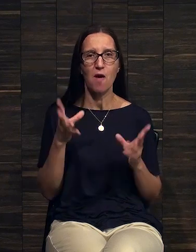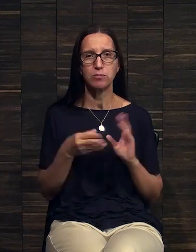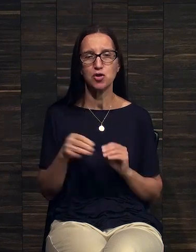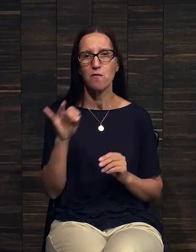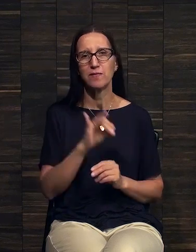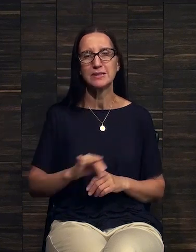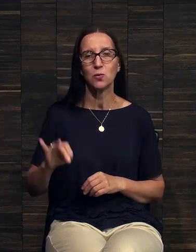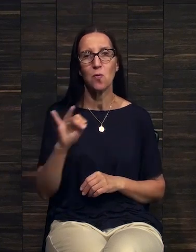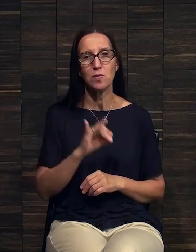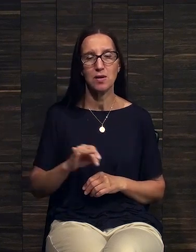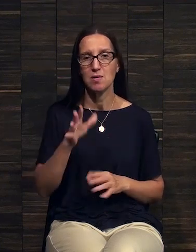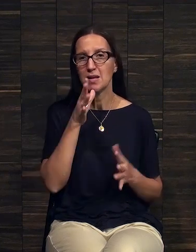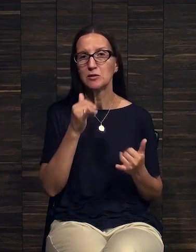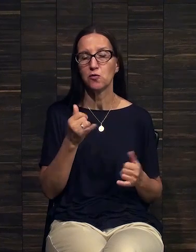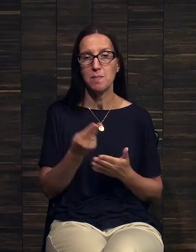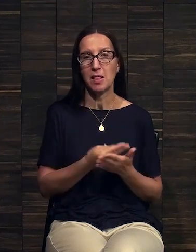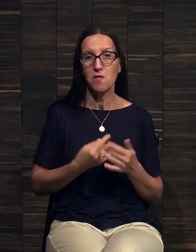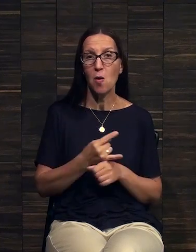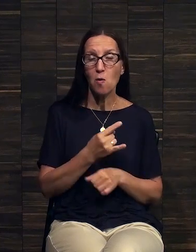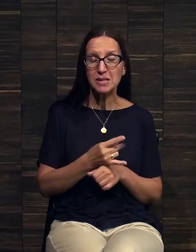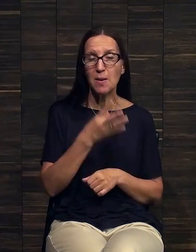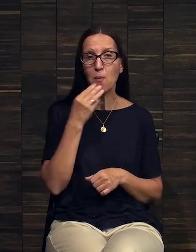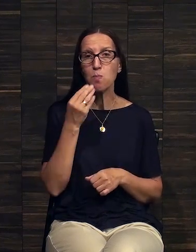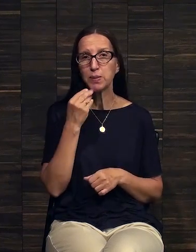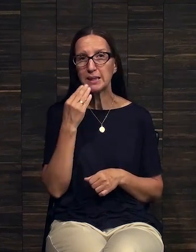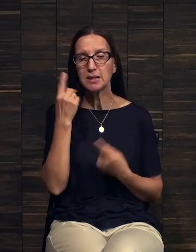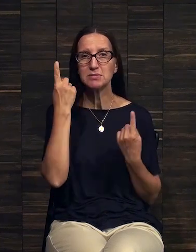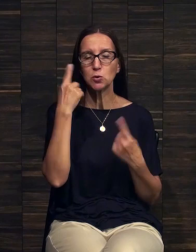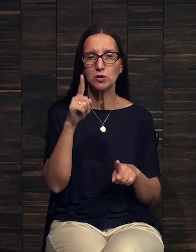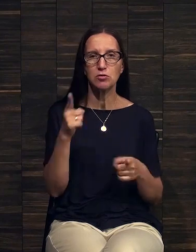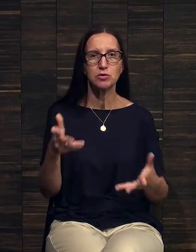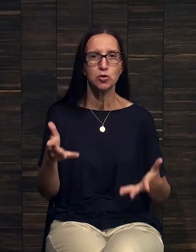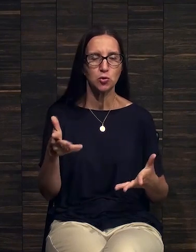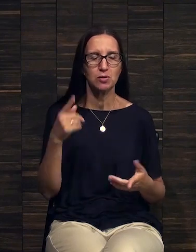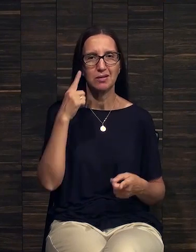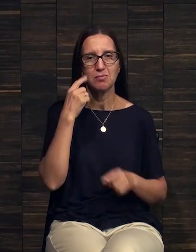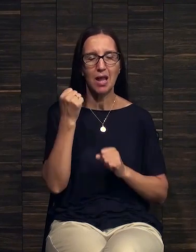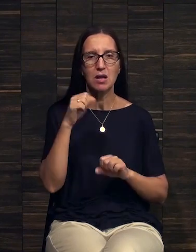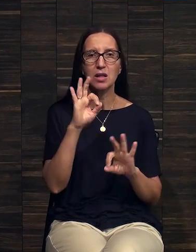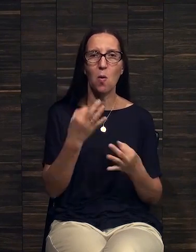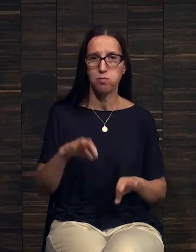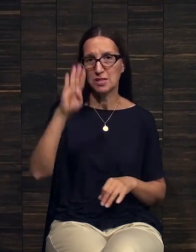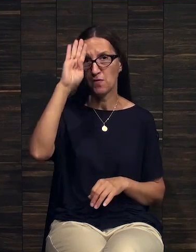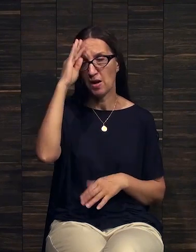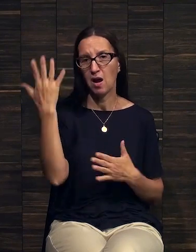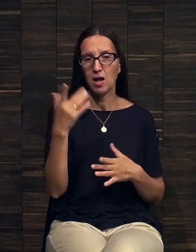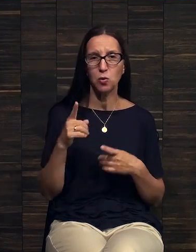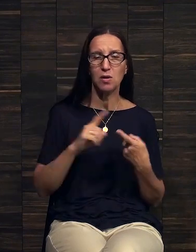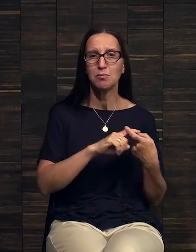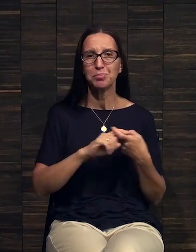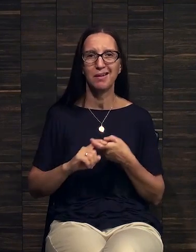terrorists. And this is one of the attempts to create the bright image of